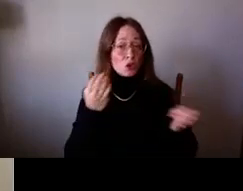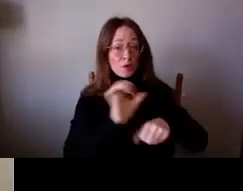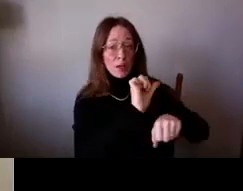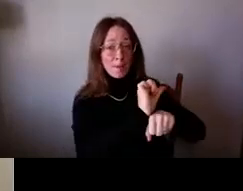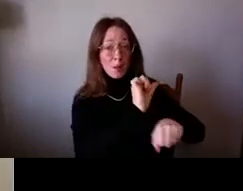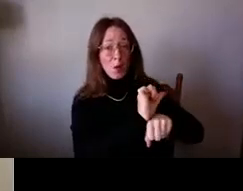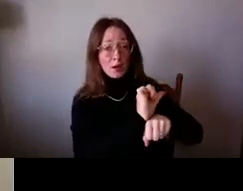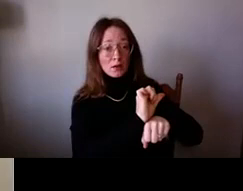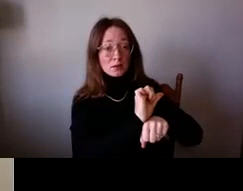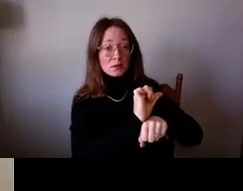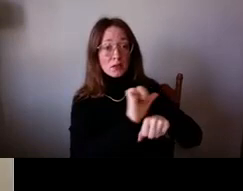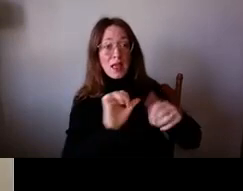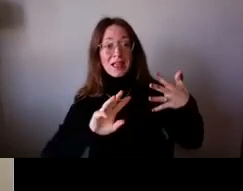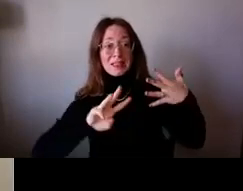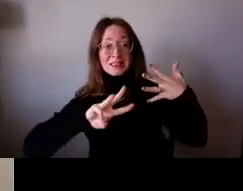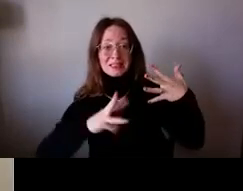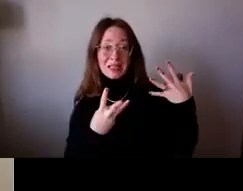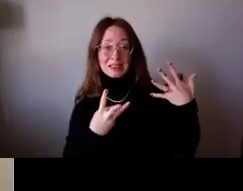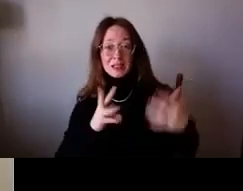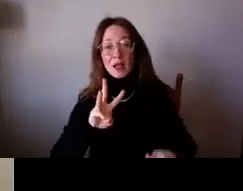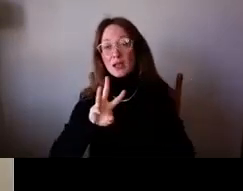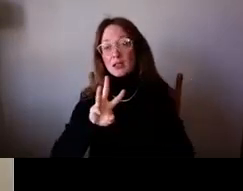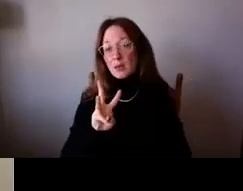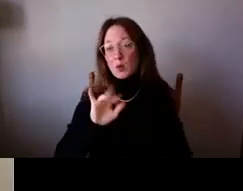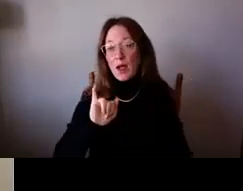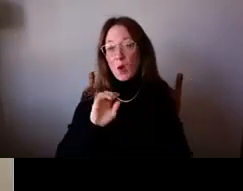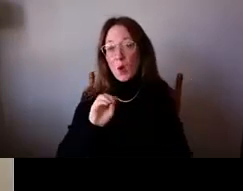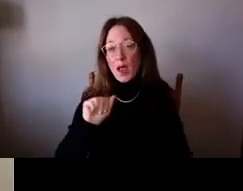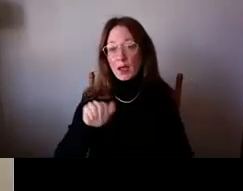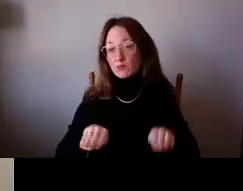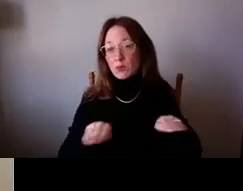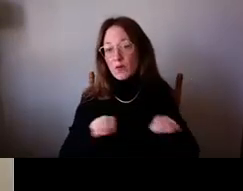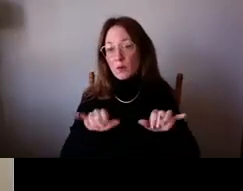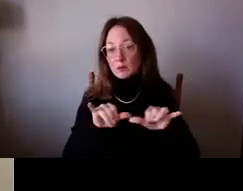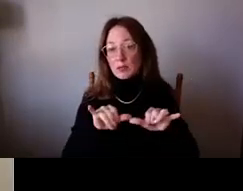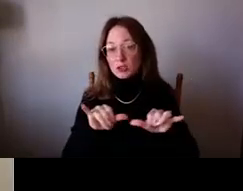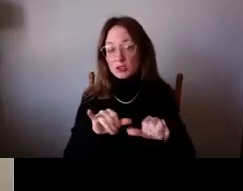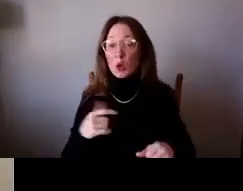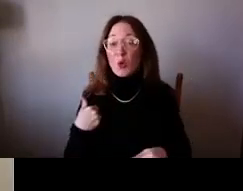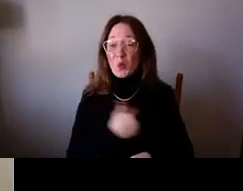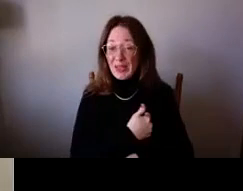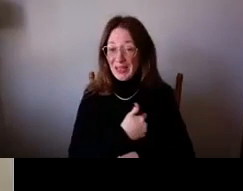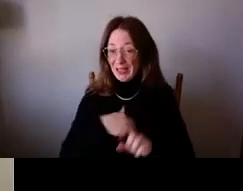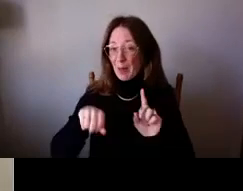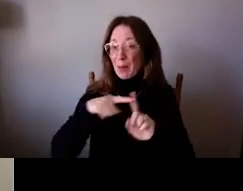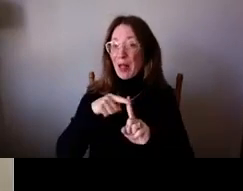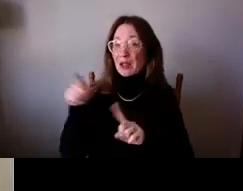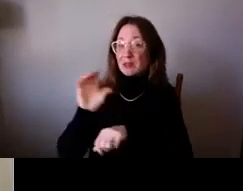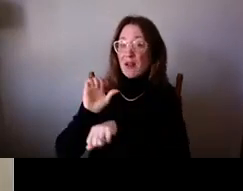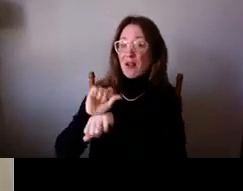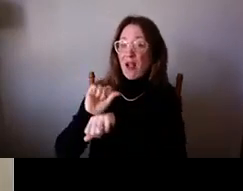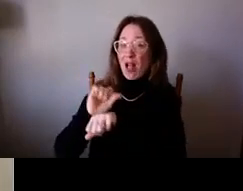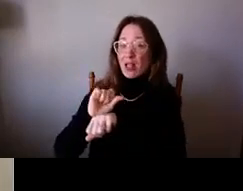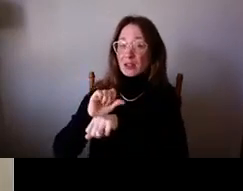6th WIOA common performance measure. We have been, along with our colleagues in the adult education